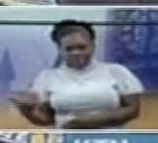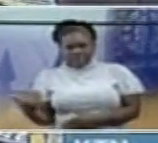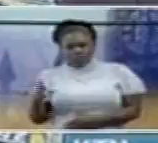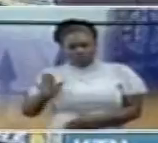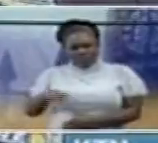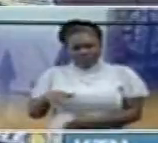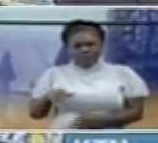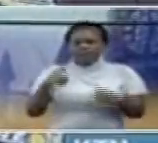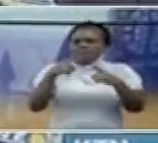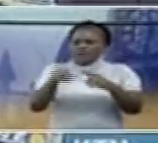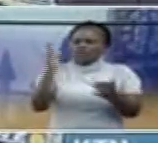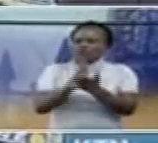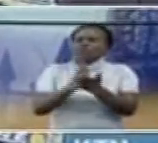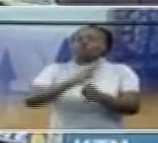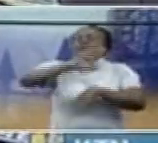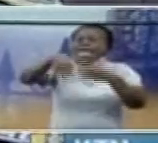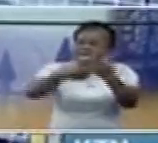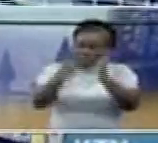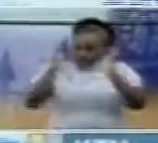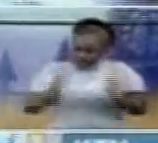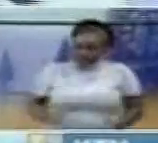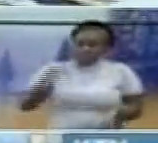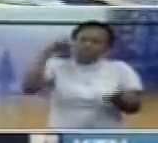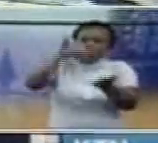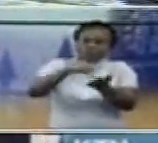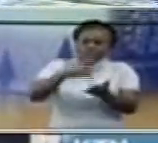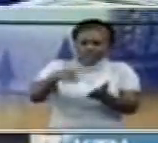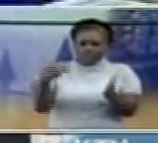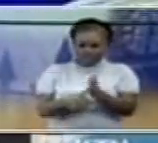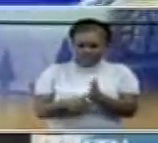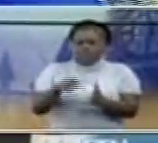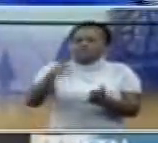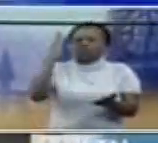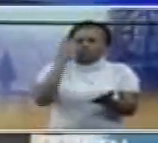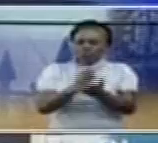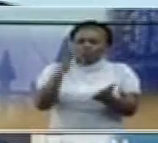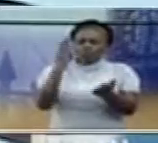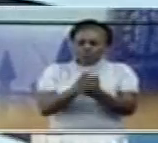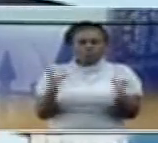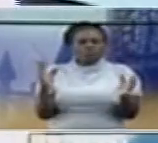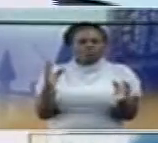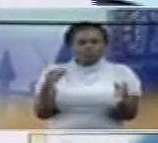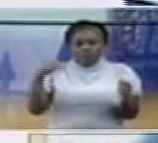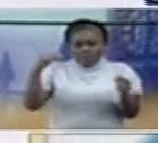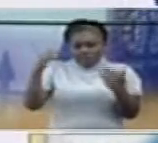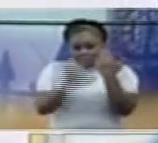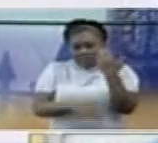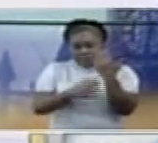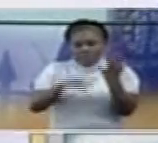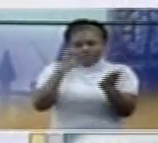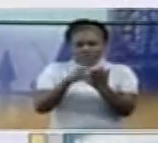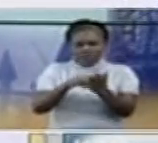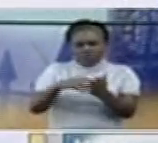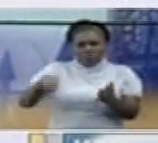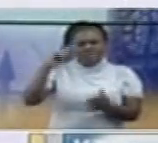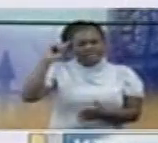has to give birth, but it's really for everyone. It's terribly crushing to see that, because most of the times we